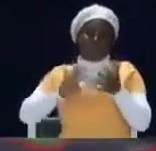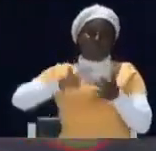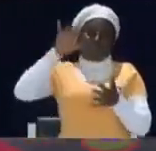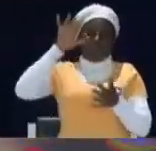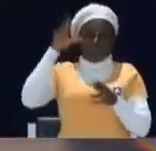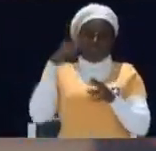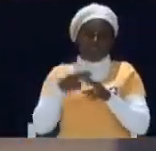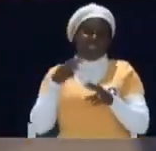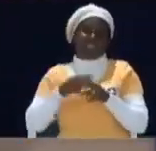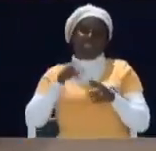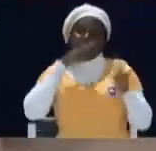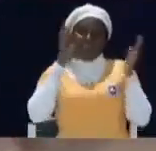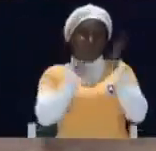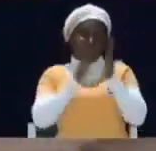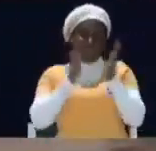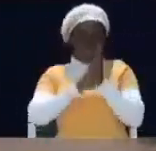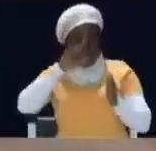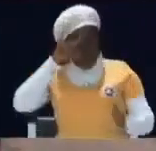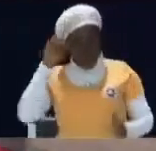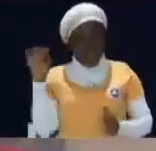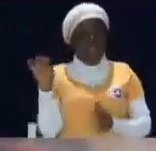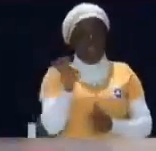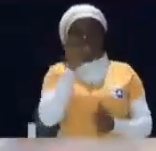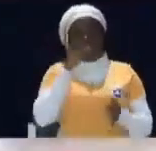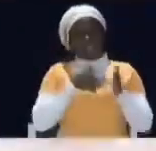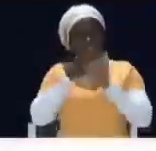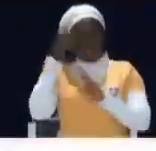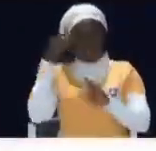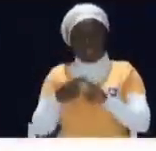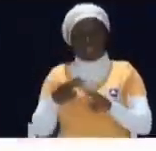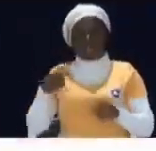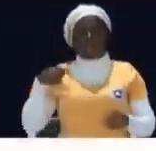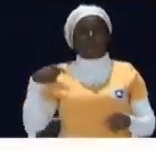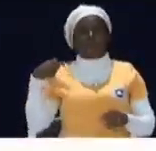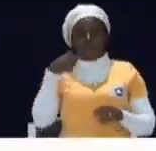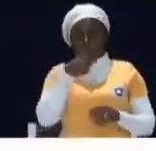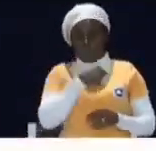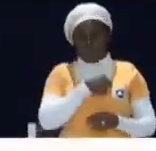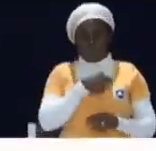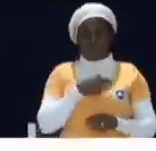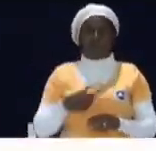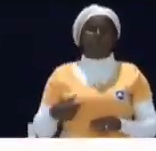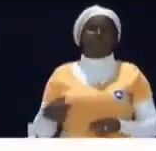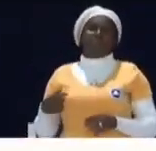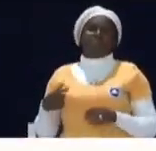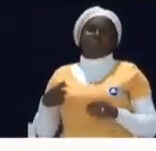Be thou exalted forever. In Jesus' mighty name, amen.